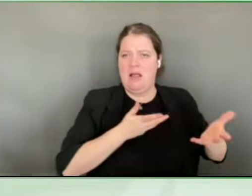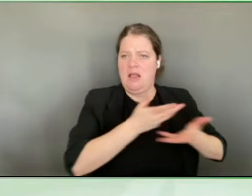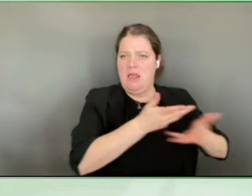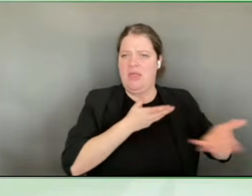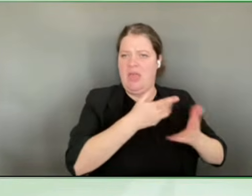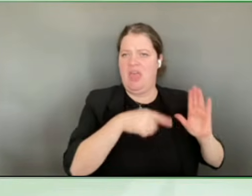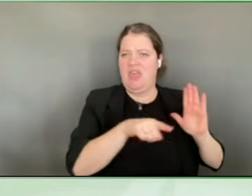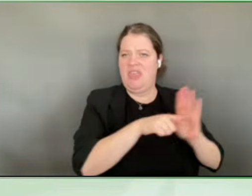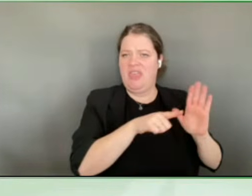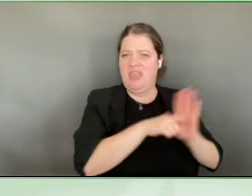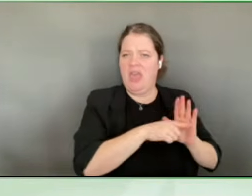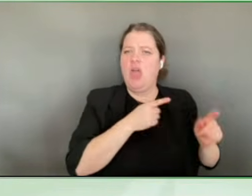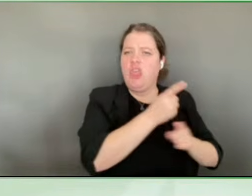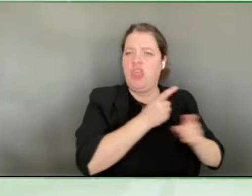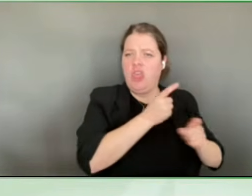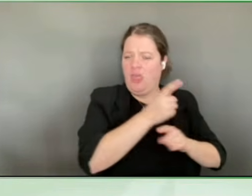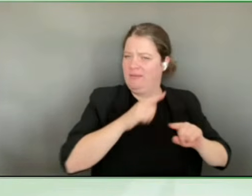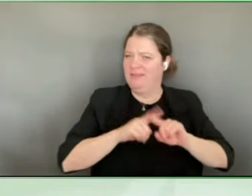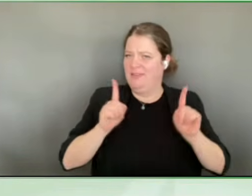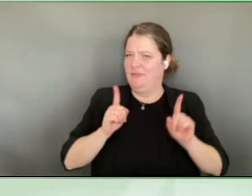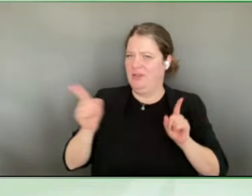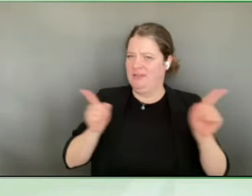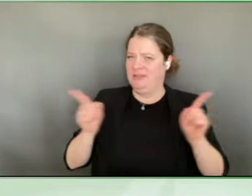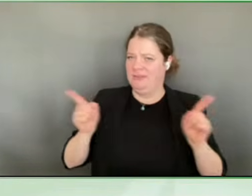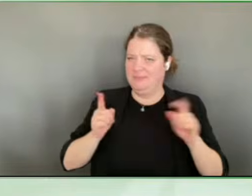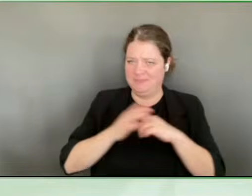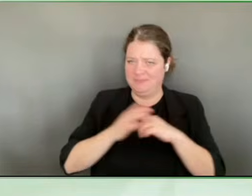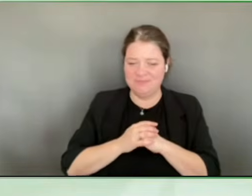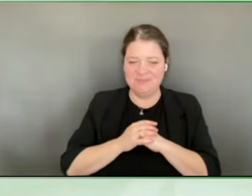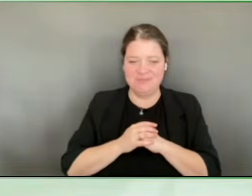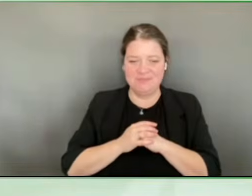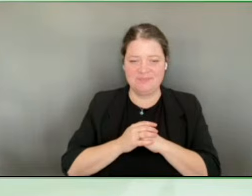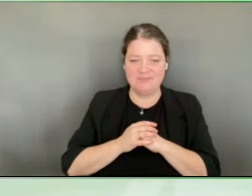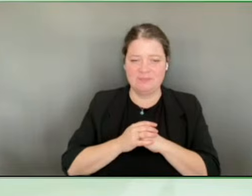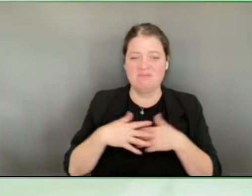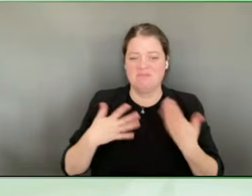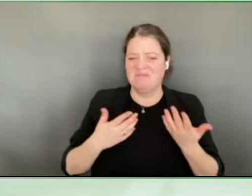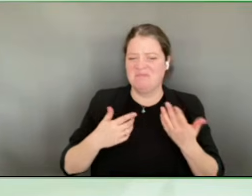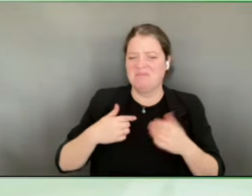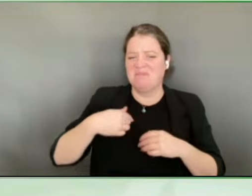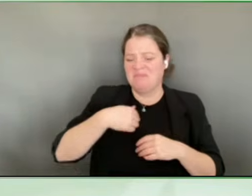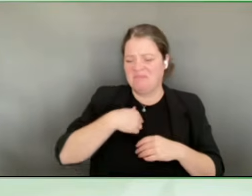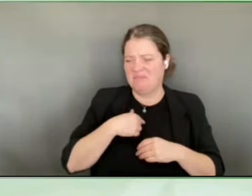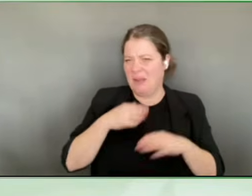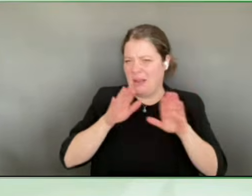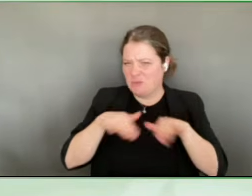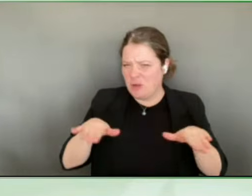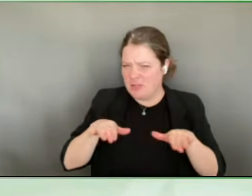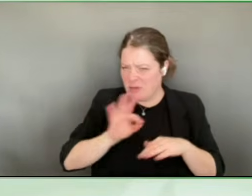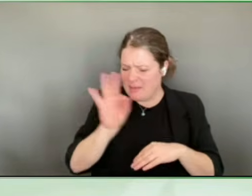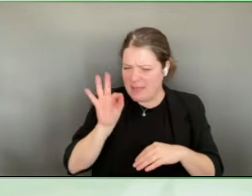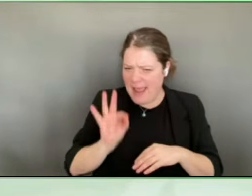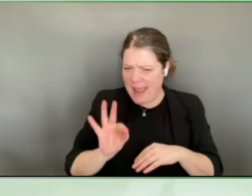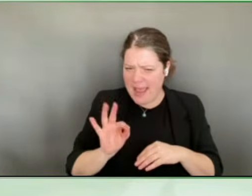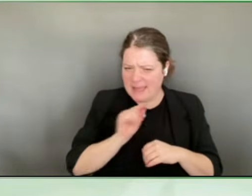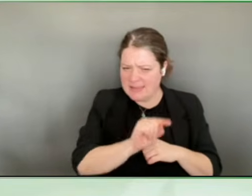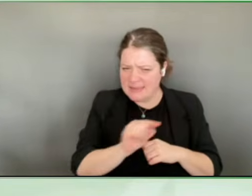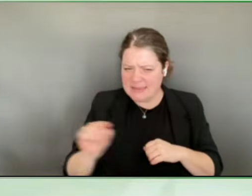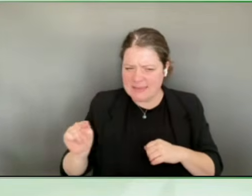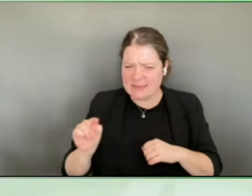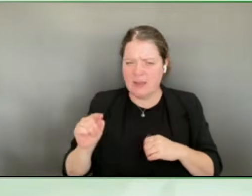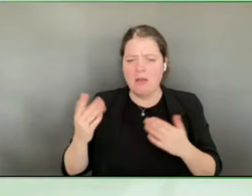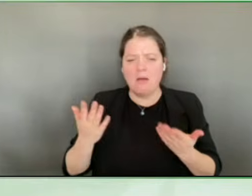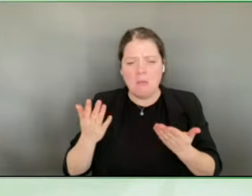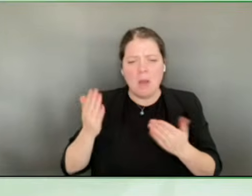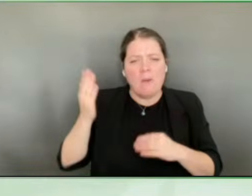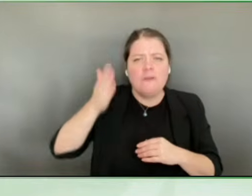I don't say to them, what is your considered perception on the best career to be thinking about? So we all moderate our language in daily